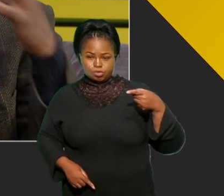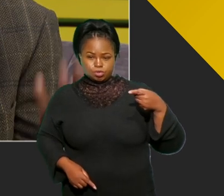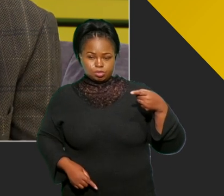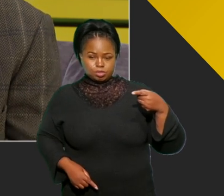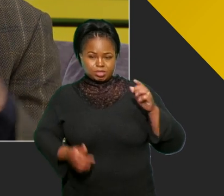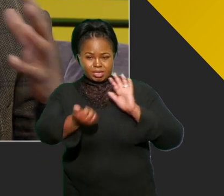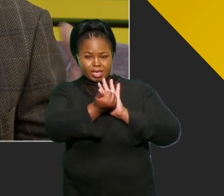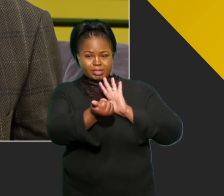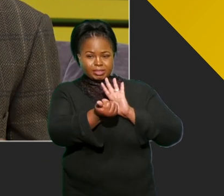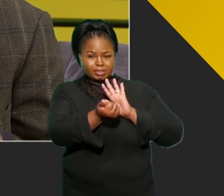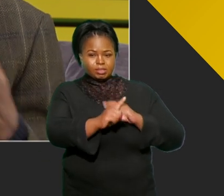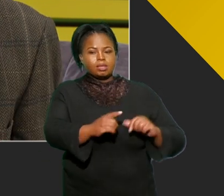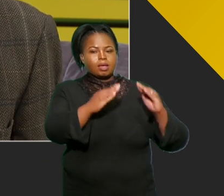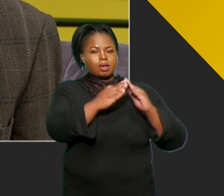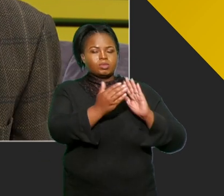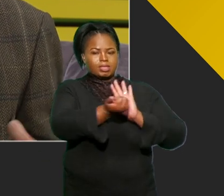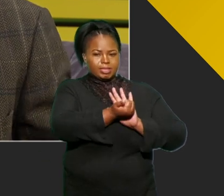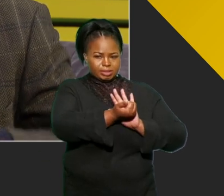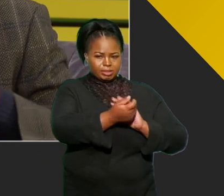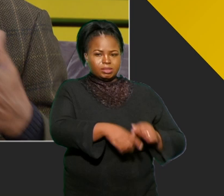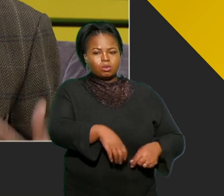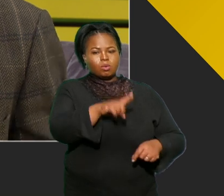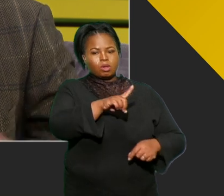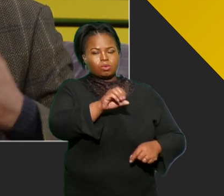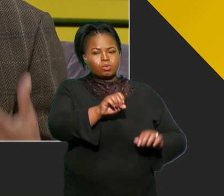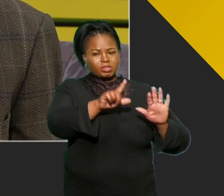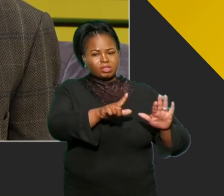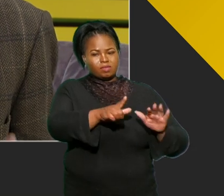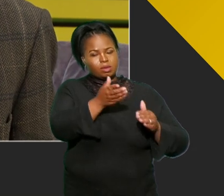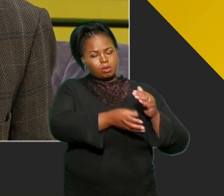there's an act that called Housing Act, Act 107 of